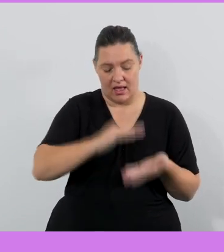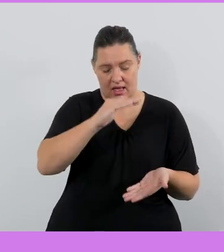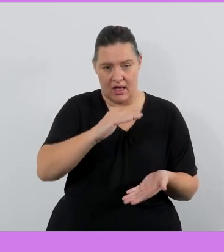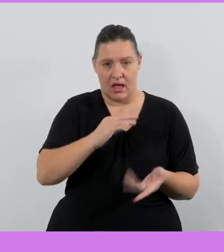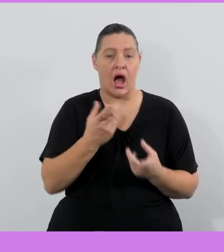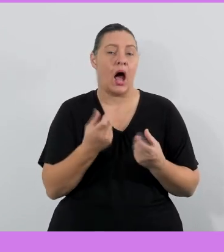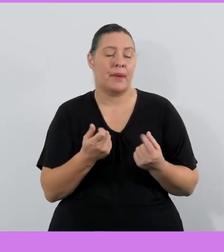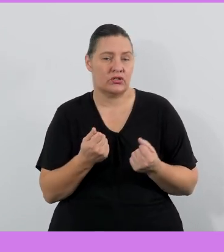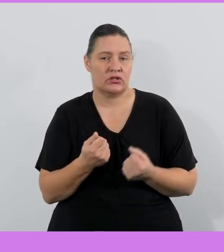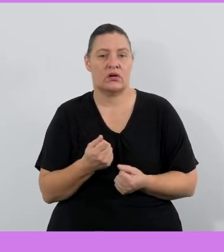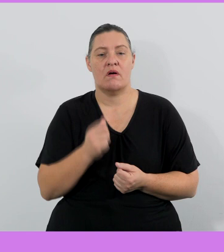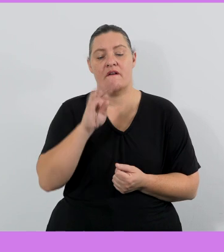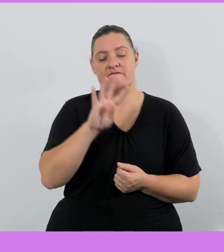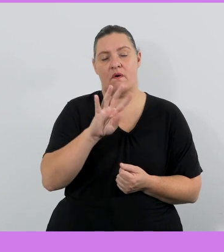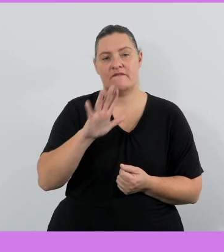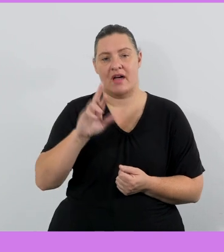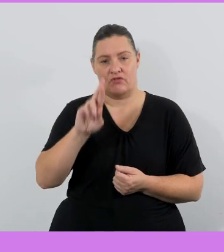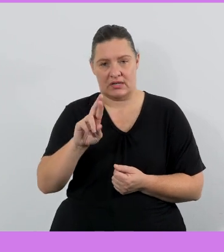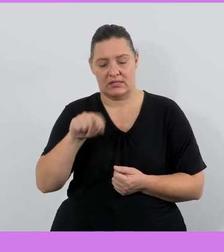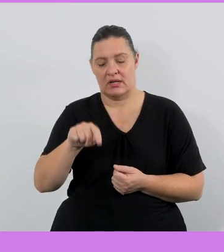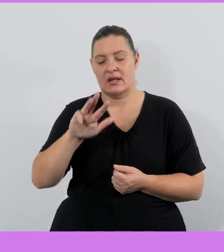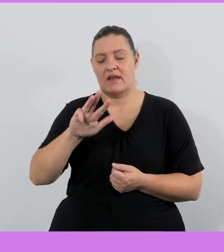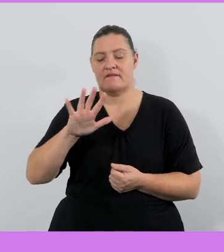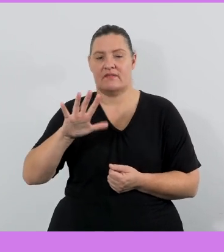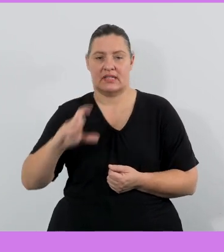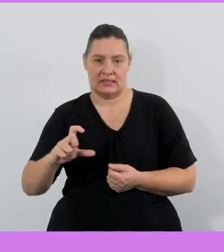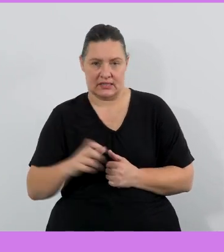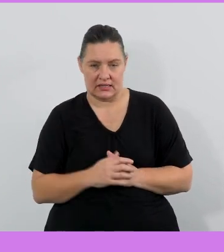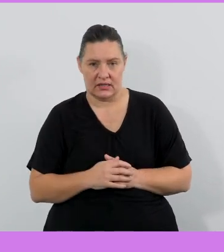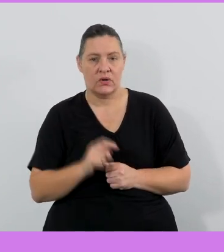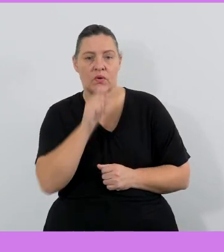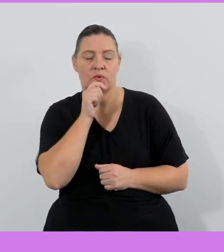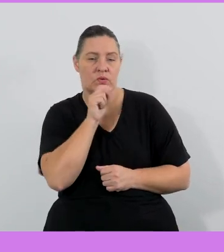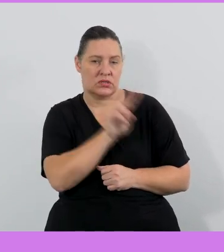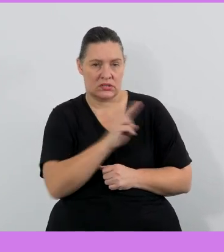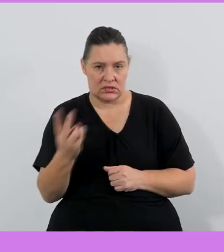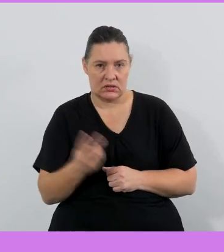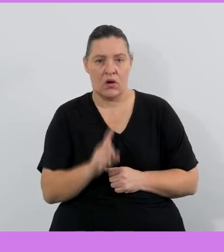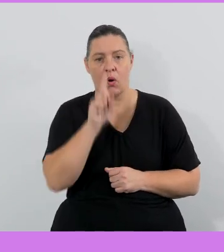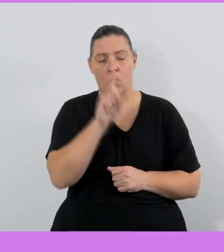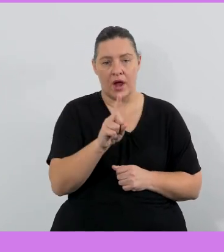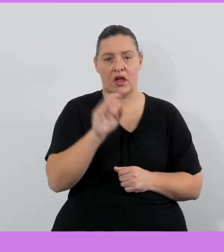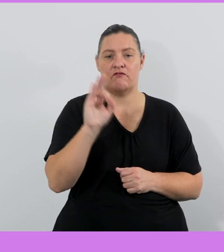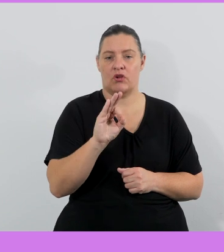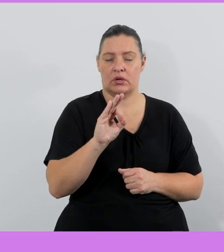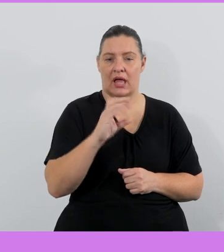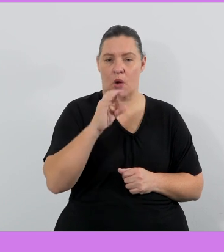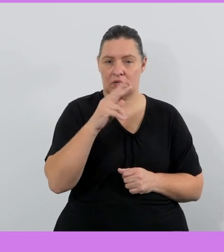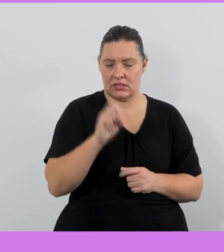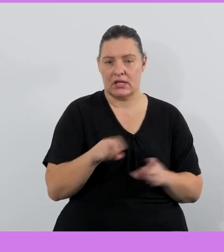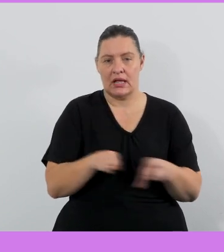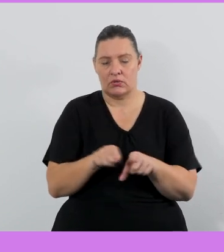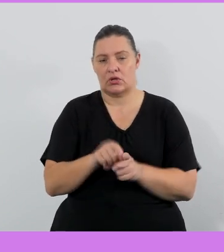vanilla essence costs 45 rand and 95 cents. Using the conversion, 1 fluid ounce equals